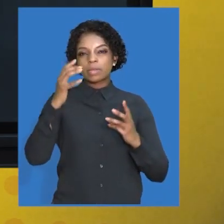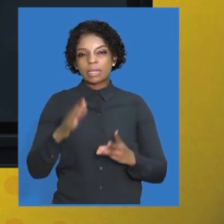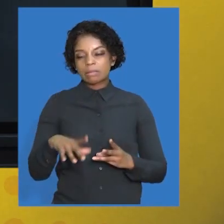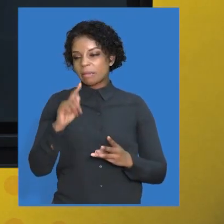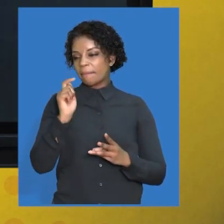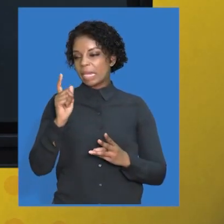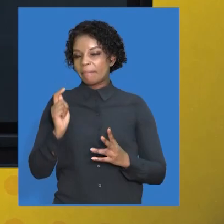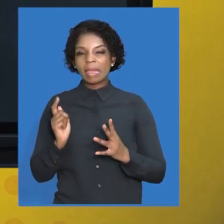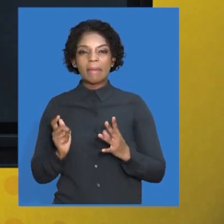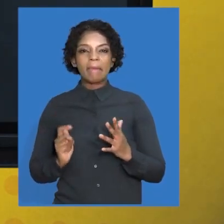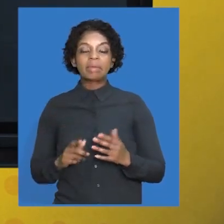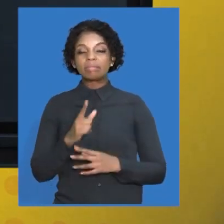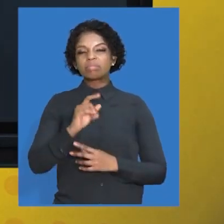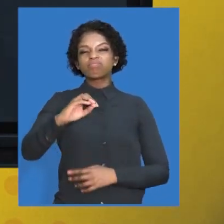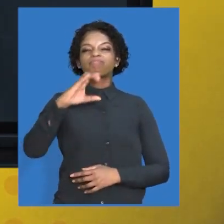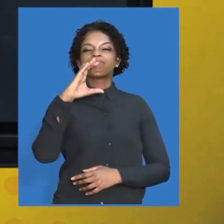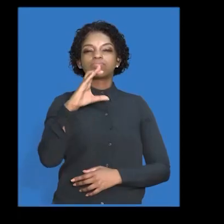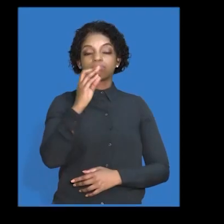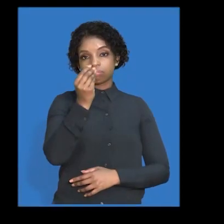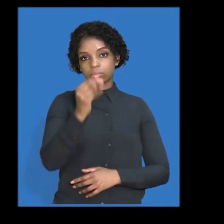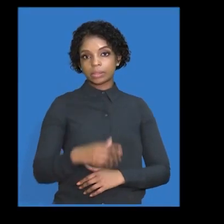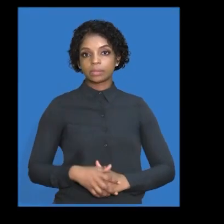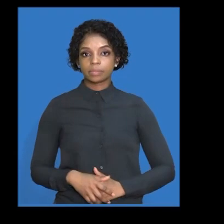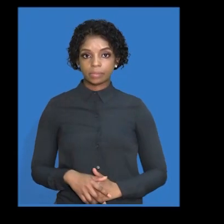So all of that costs you quite a bit of money.